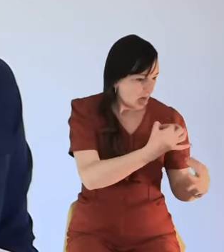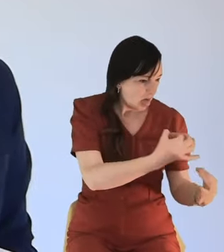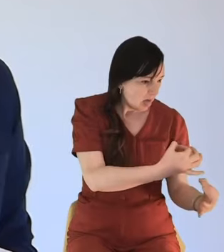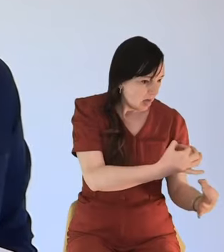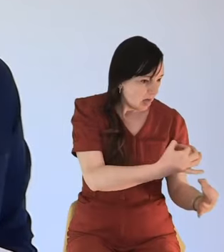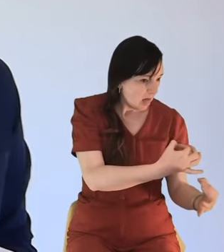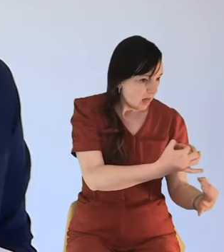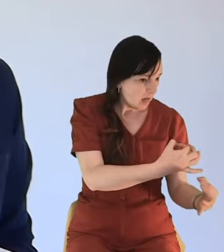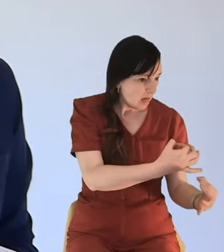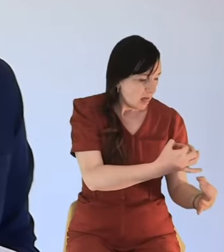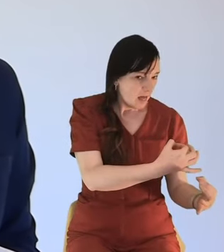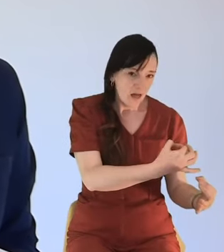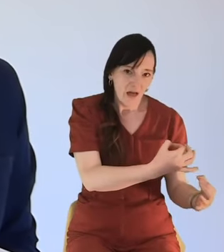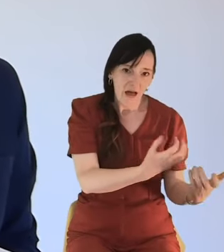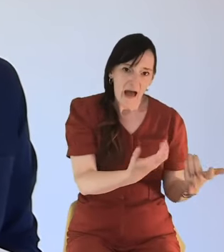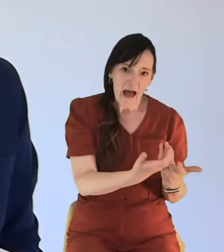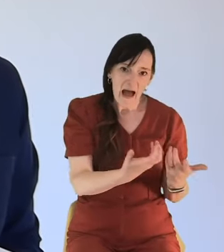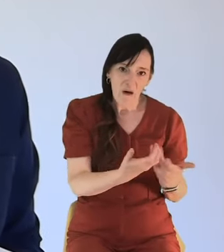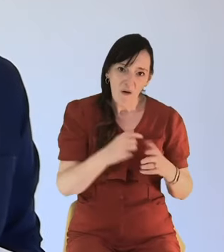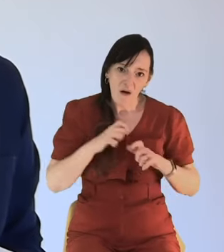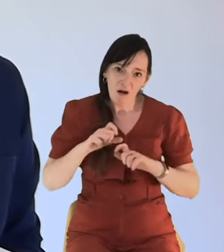being deceived?